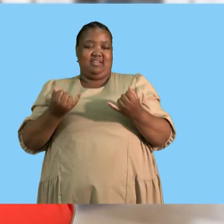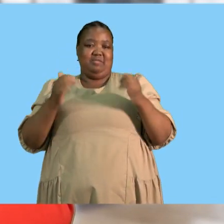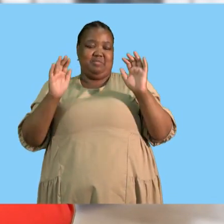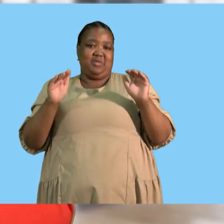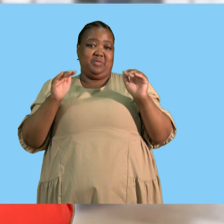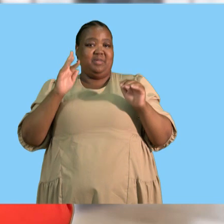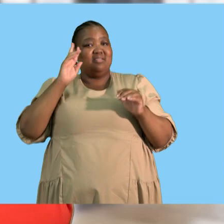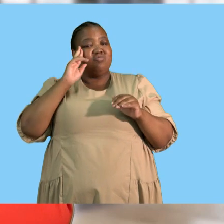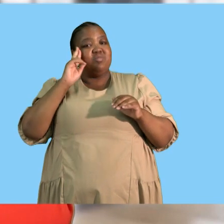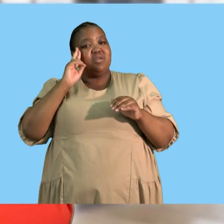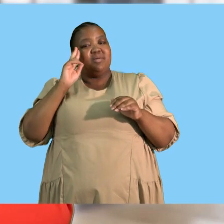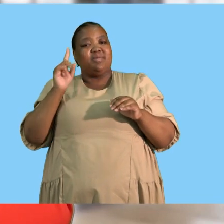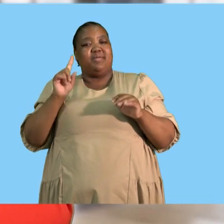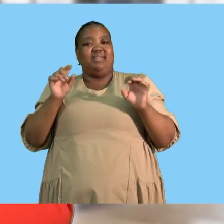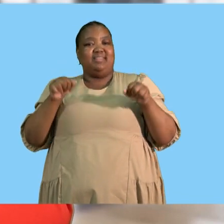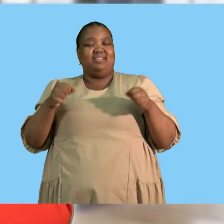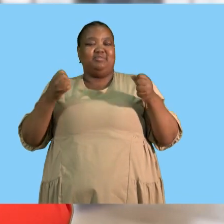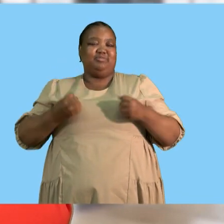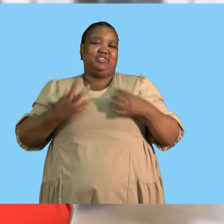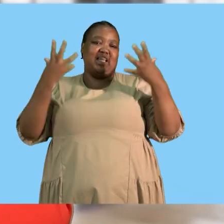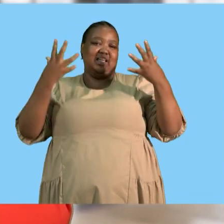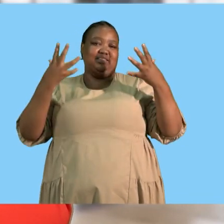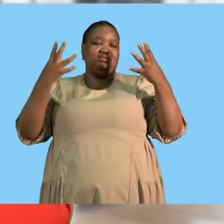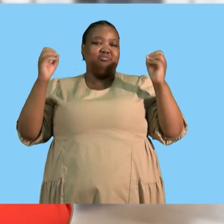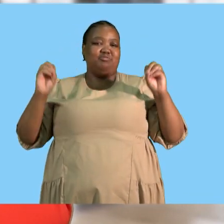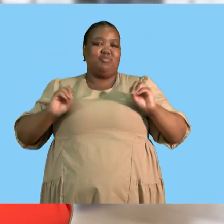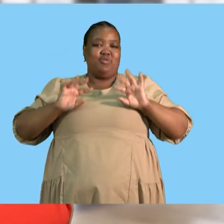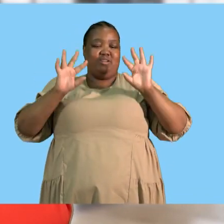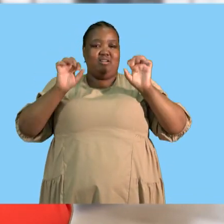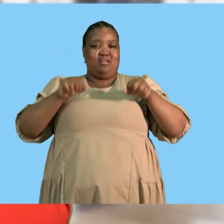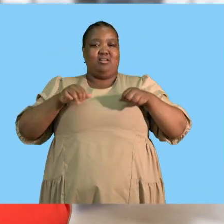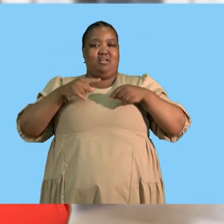from me. Remember to always stay shining bright wherever